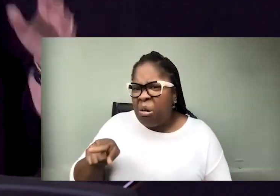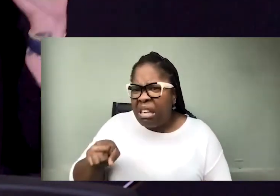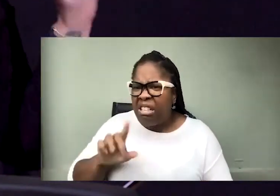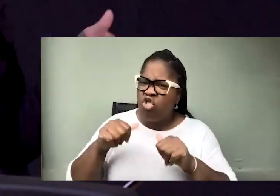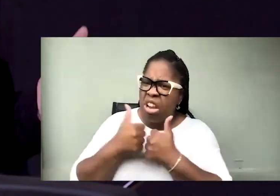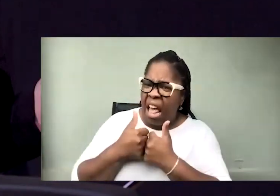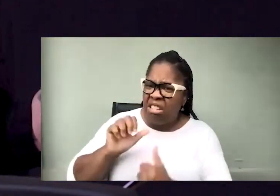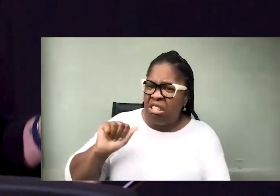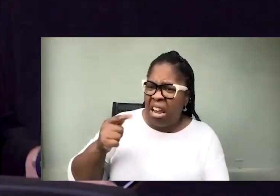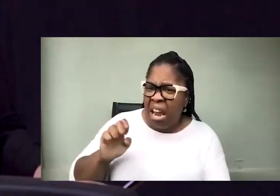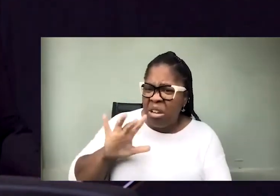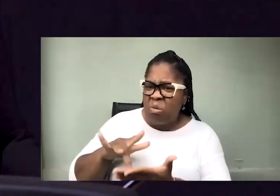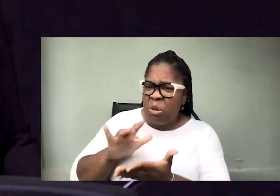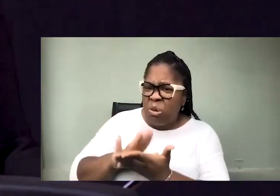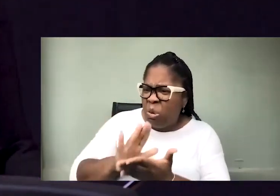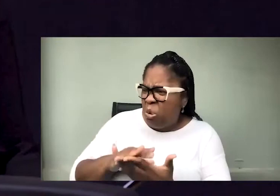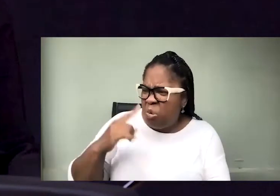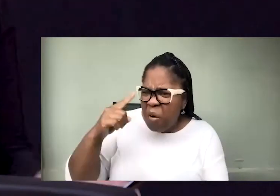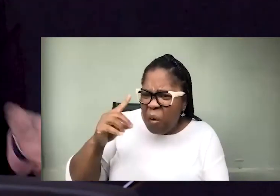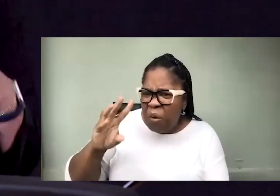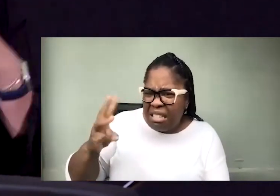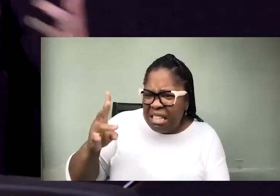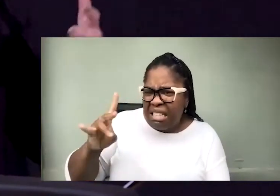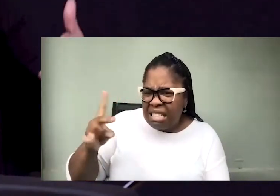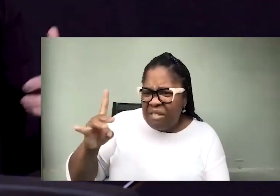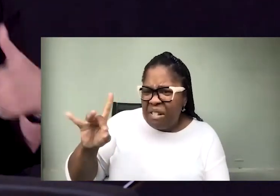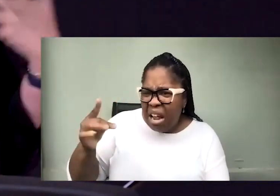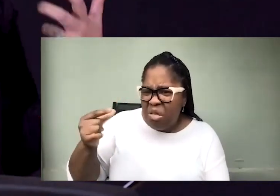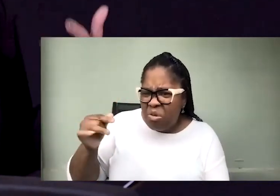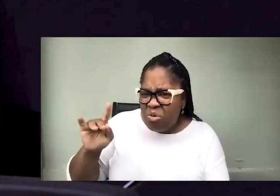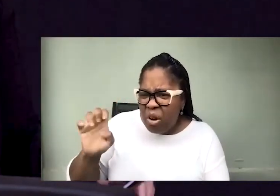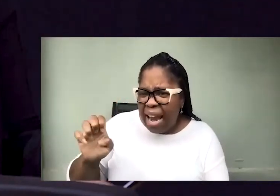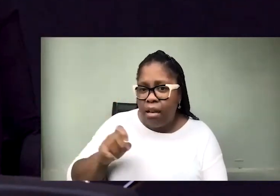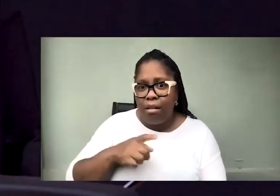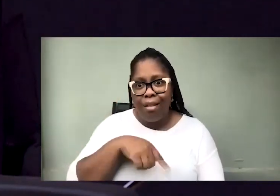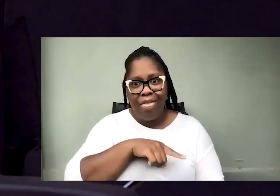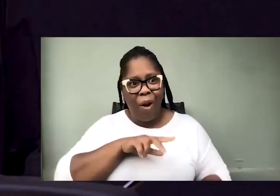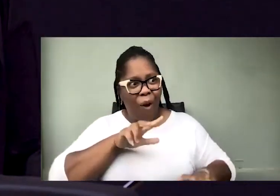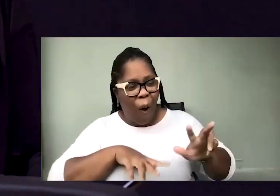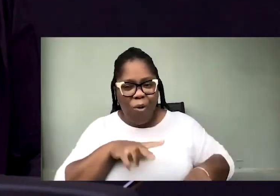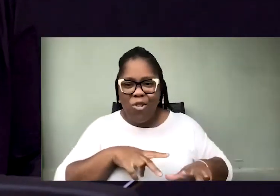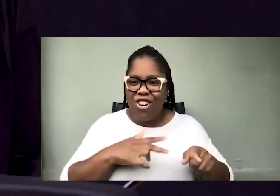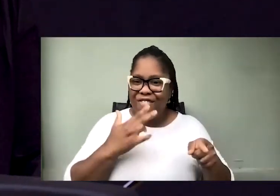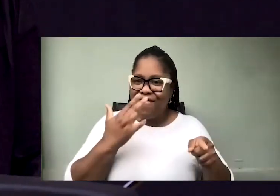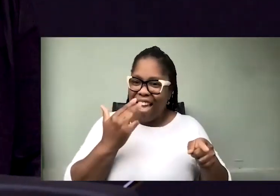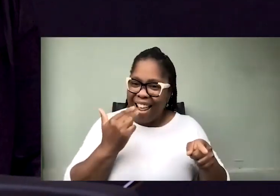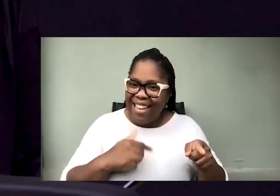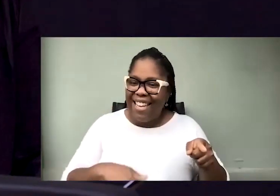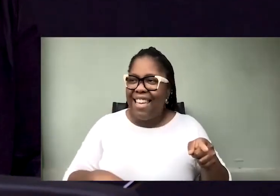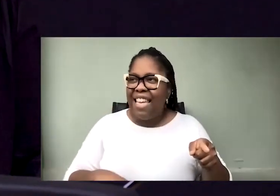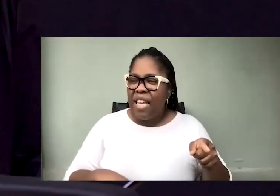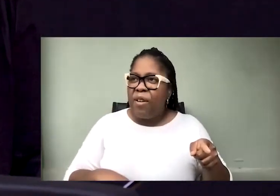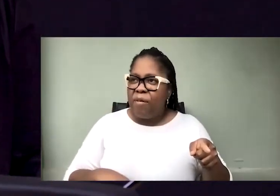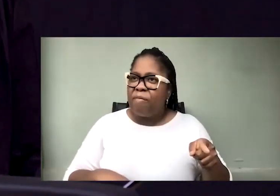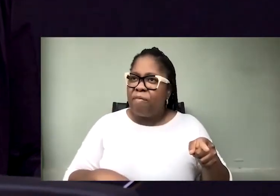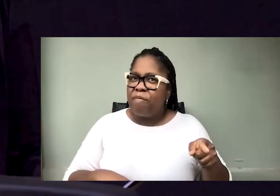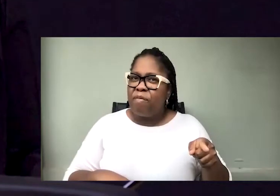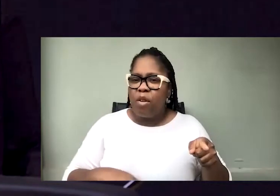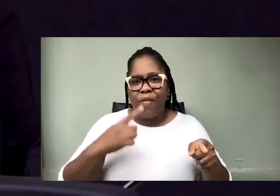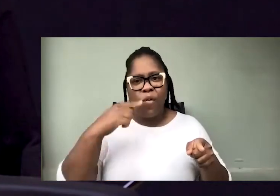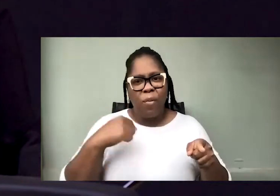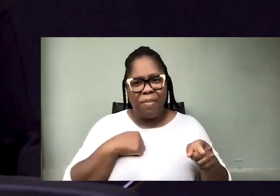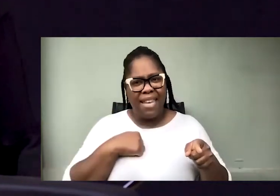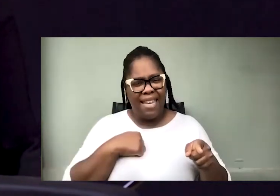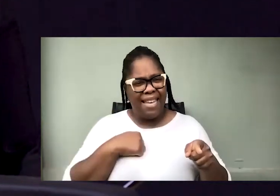challenging age. Why would you do that? Because they're awkward and funny, and I think that for me, it was about